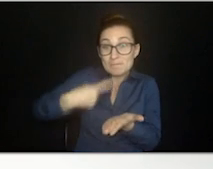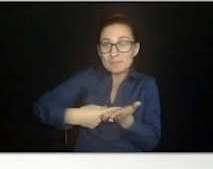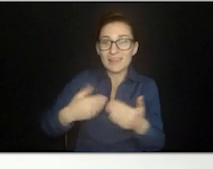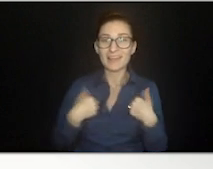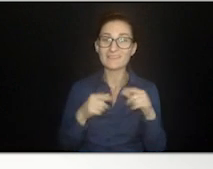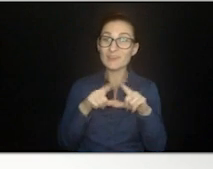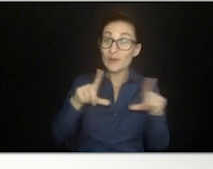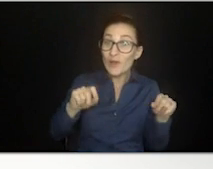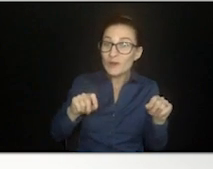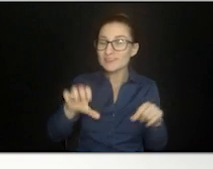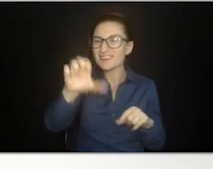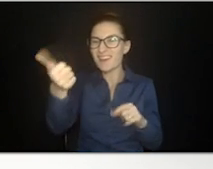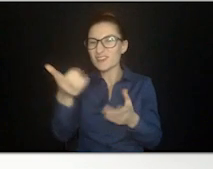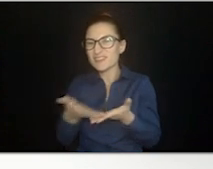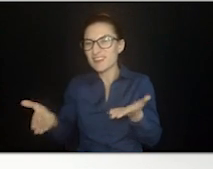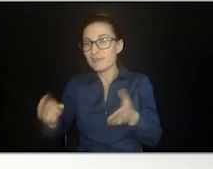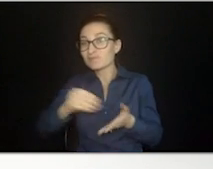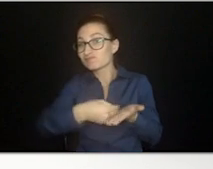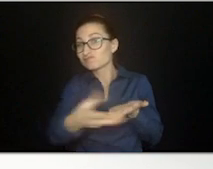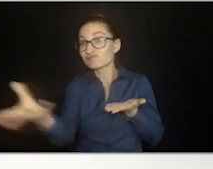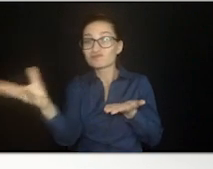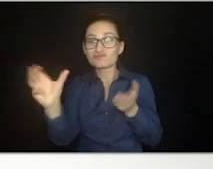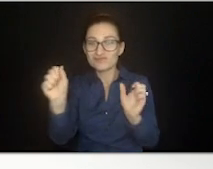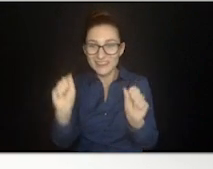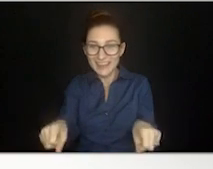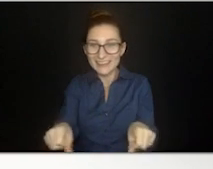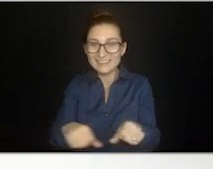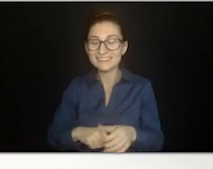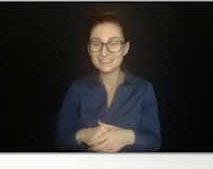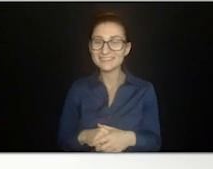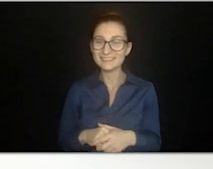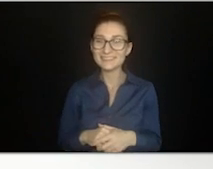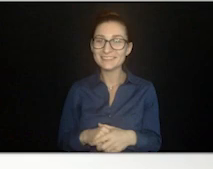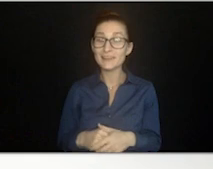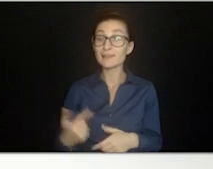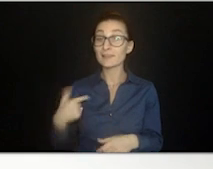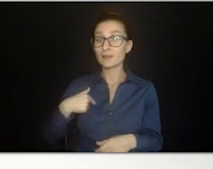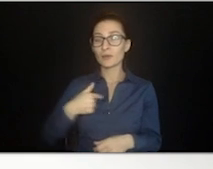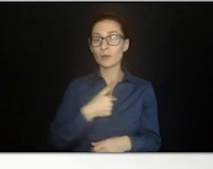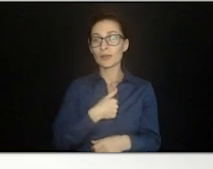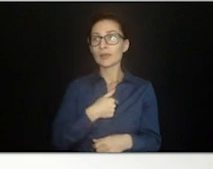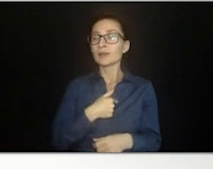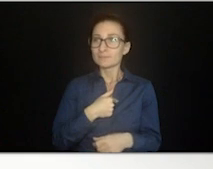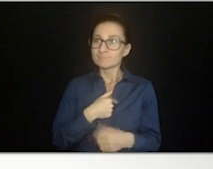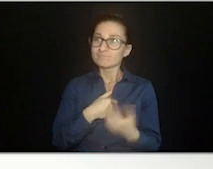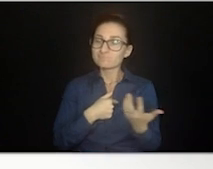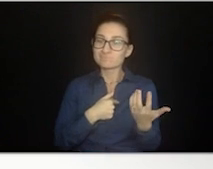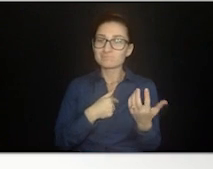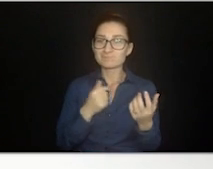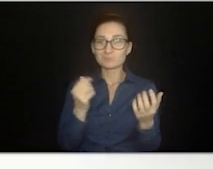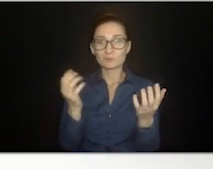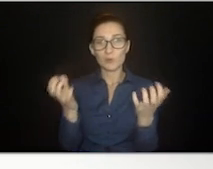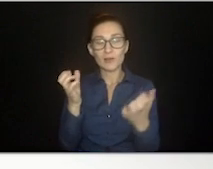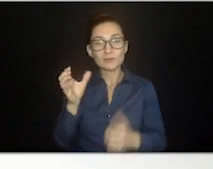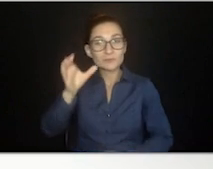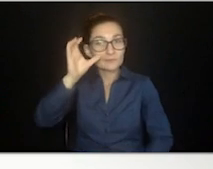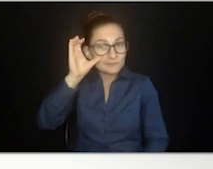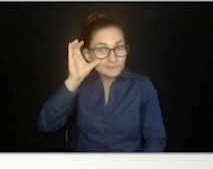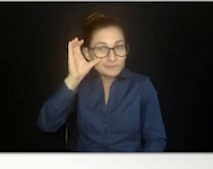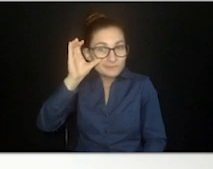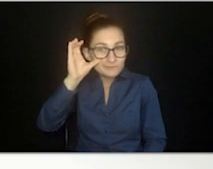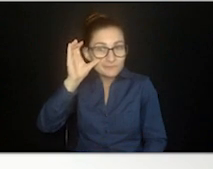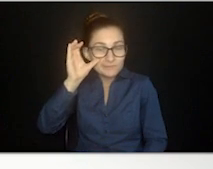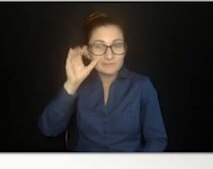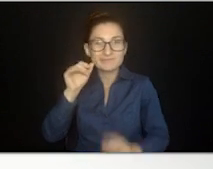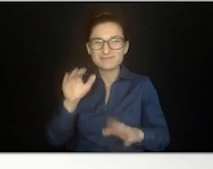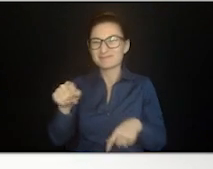good stuff we can hand out, share, and we do want to know, and you know, I go back